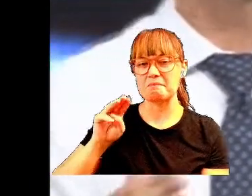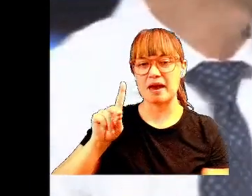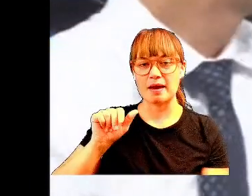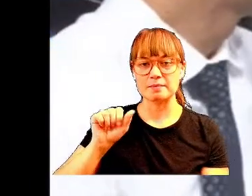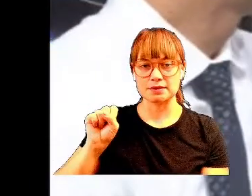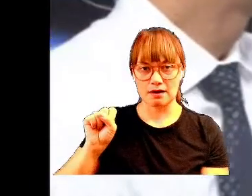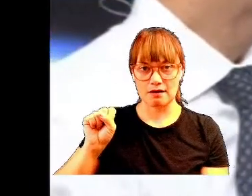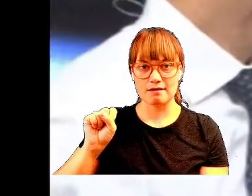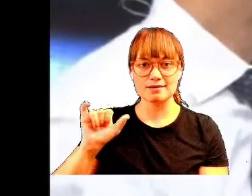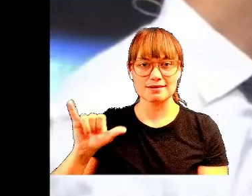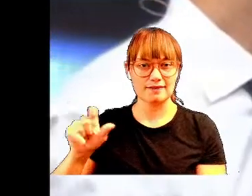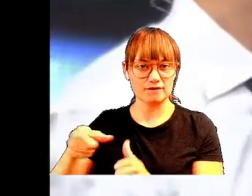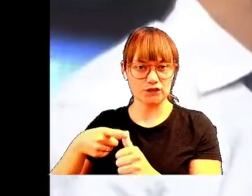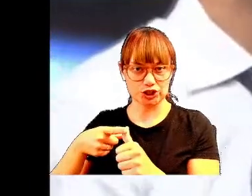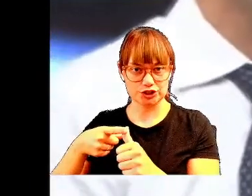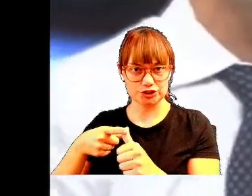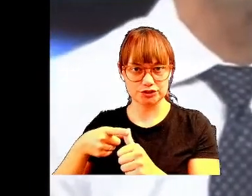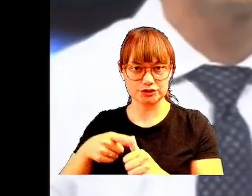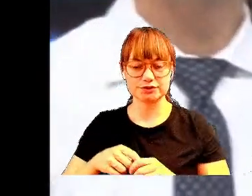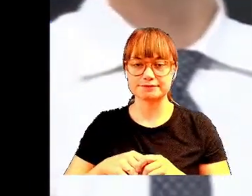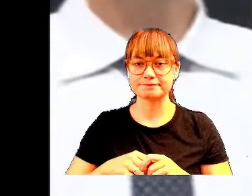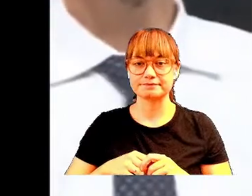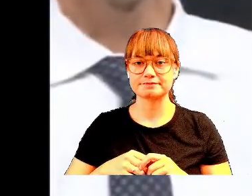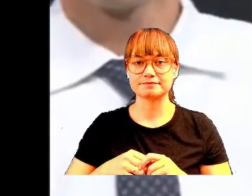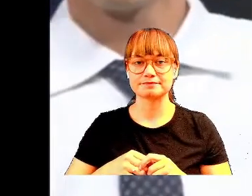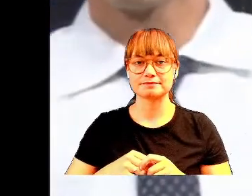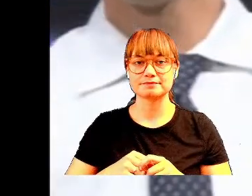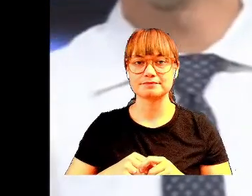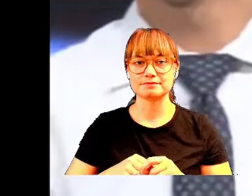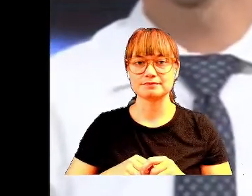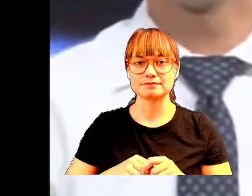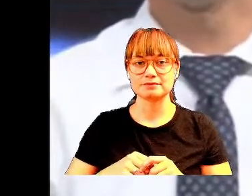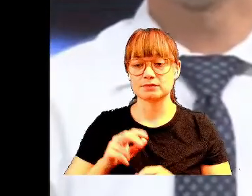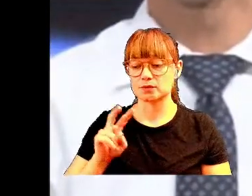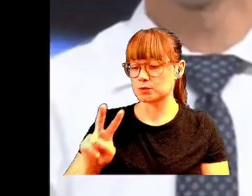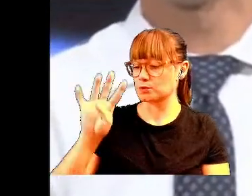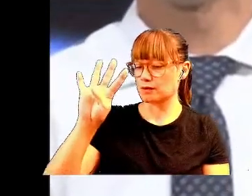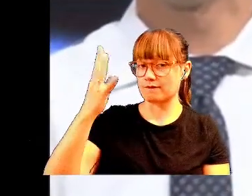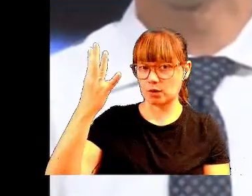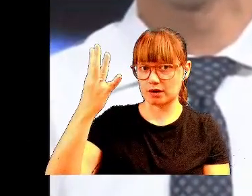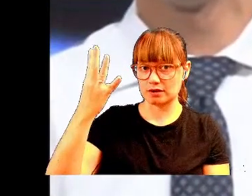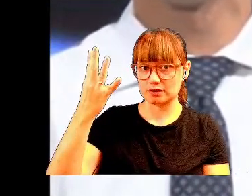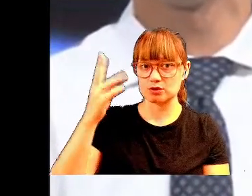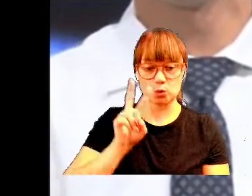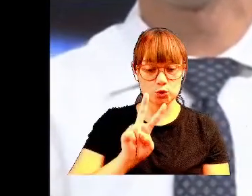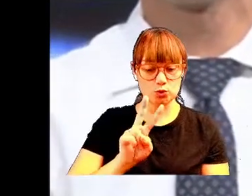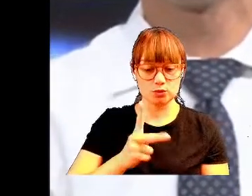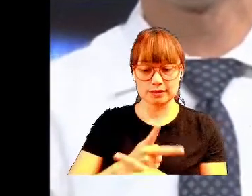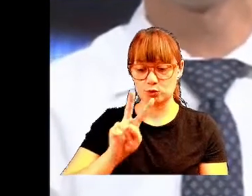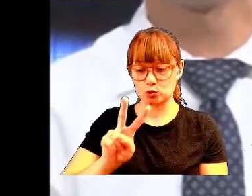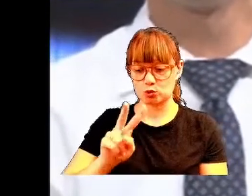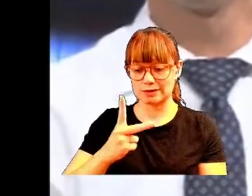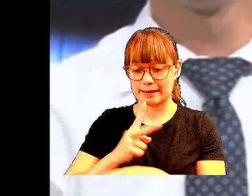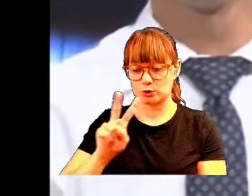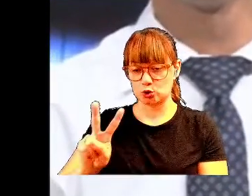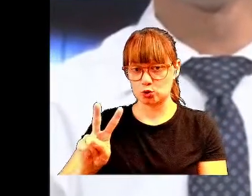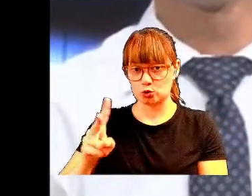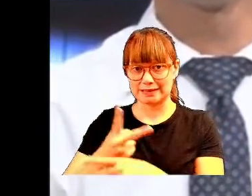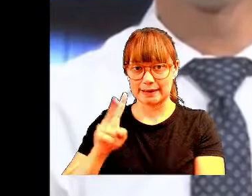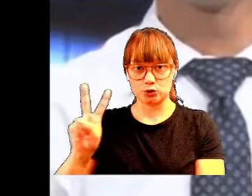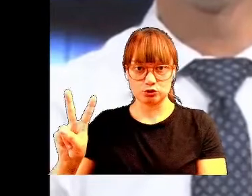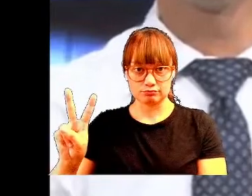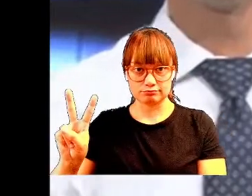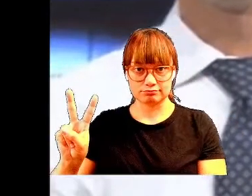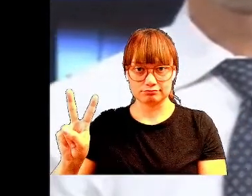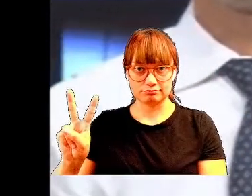Exponents comes before multiplication. 2 to the 4th power is 2 times 2 times 2 times 2.